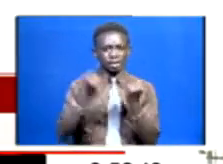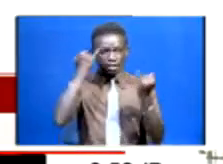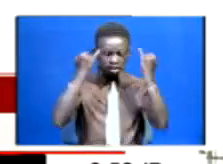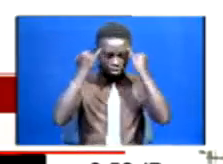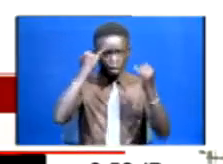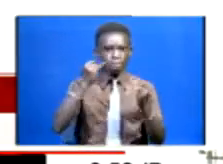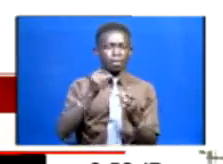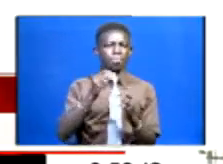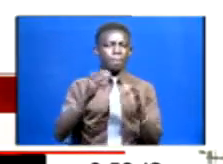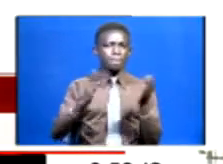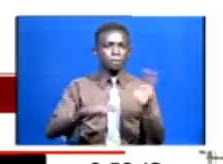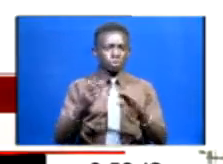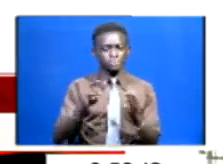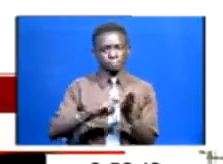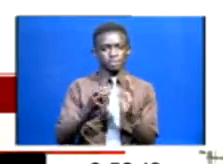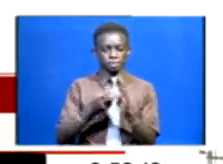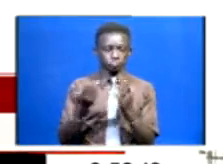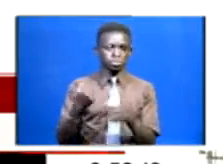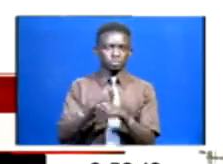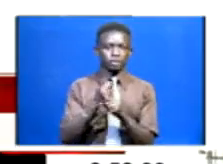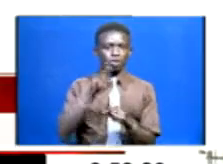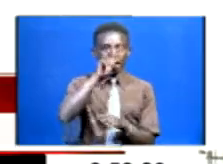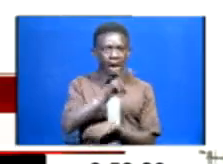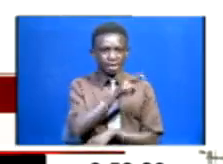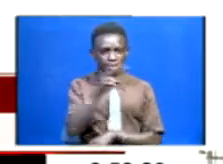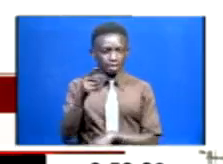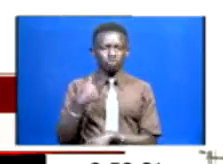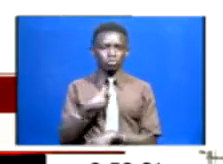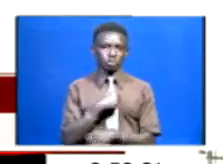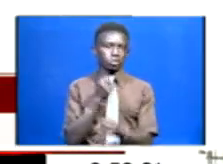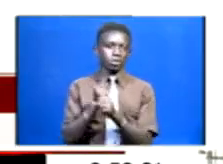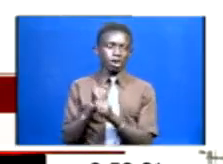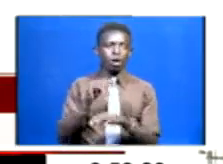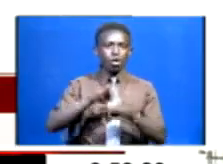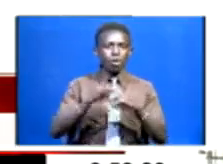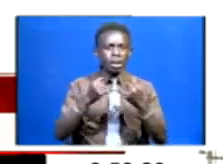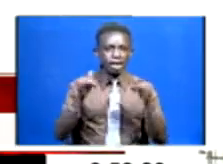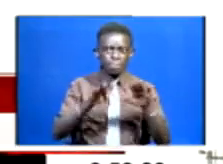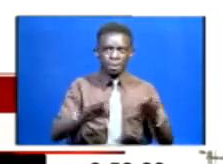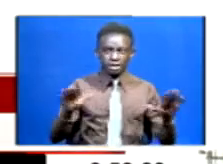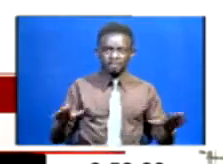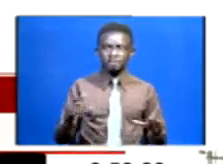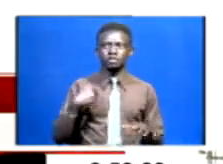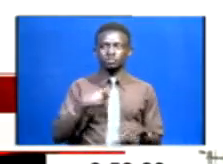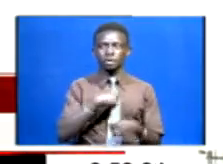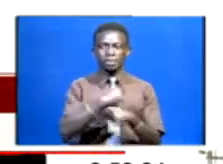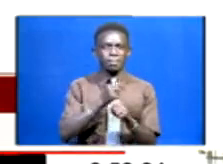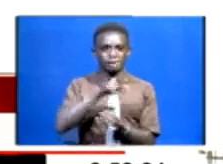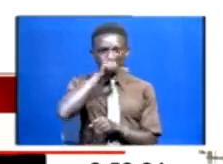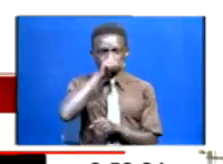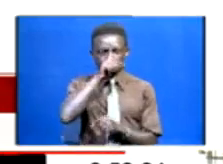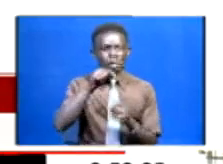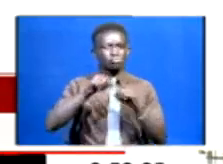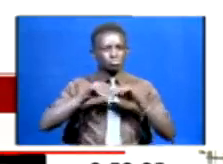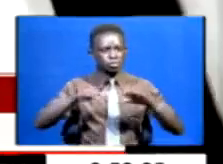Mm-hmm. On the other side, we do what is called hashtags. We do online marketing. We make you trend on Twitter for a good reason. Uh-huh.